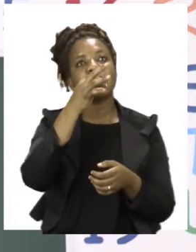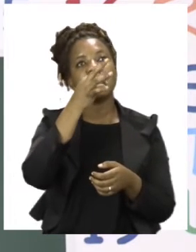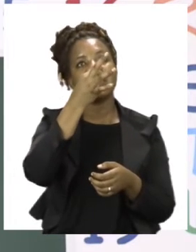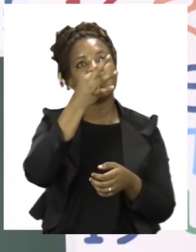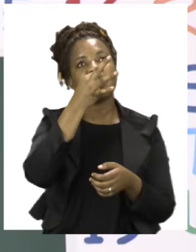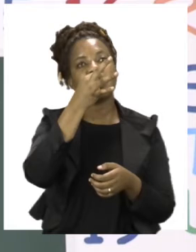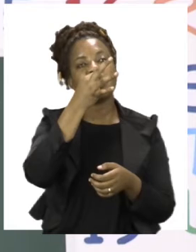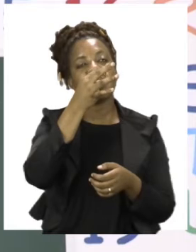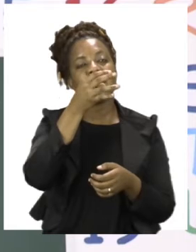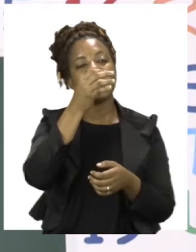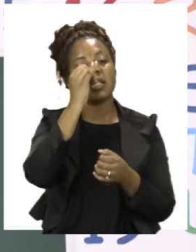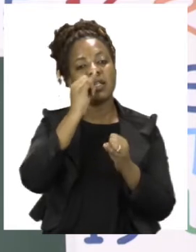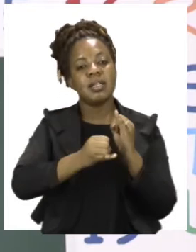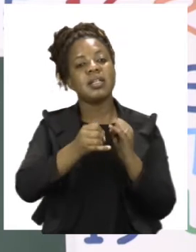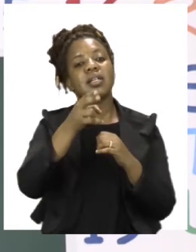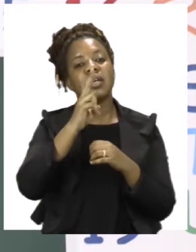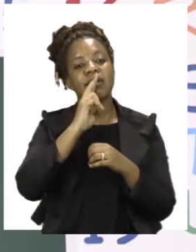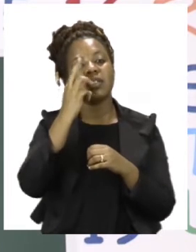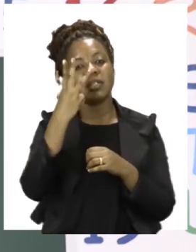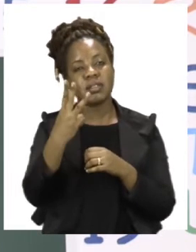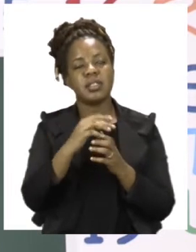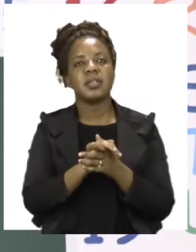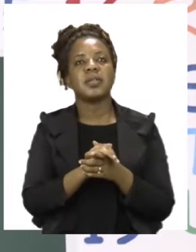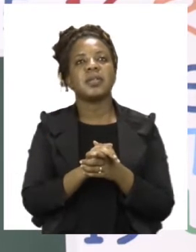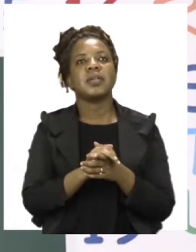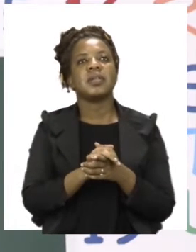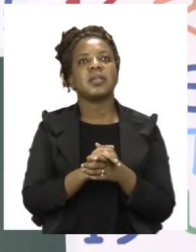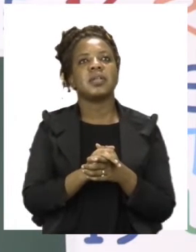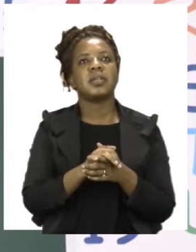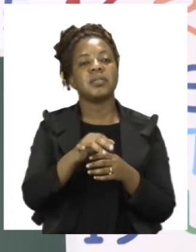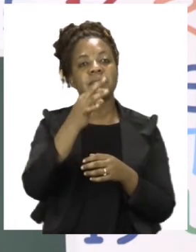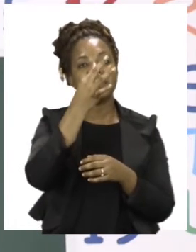is 3. Now let's say our complete sum.